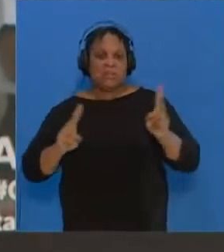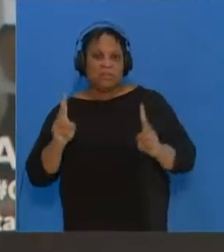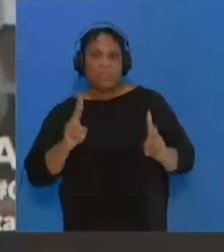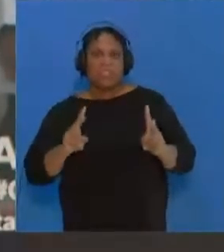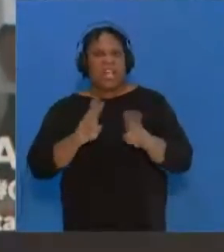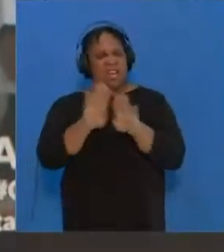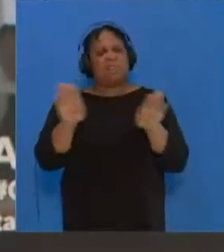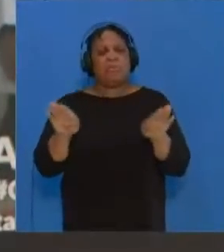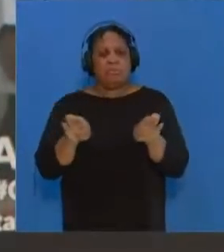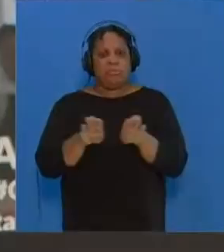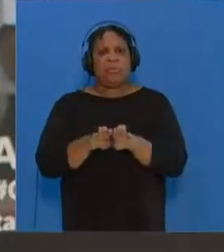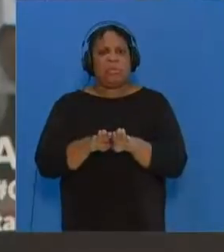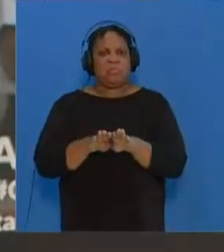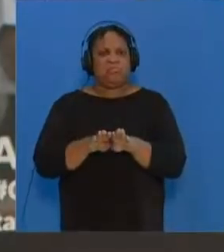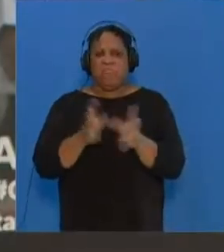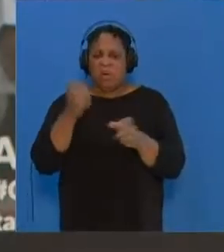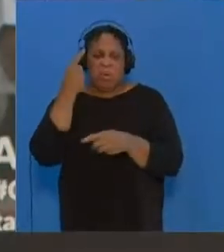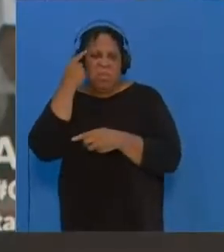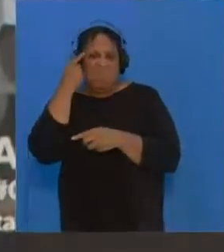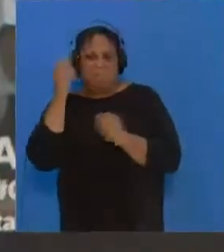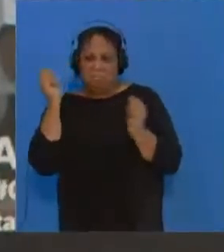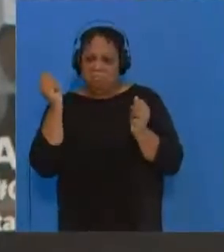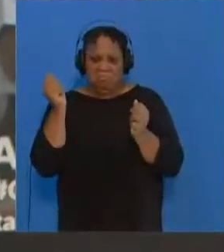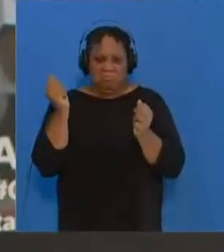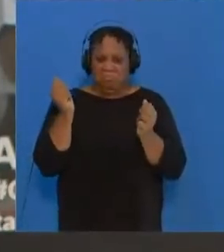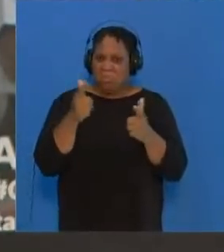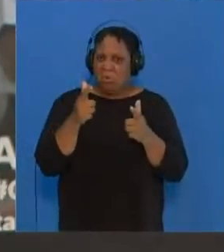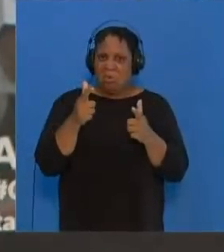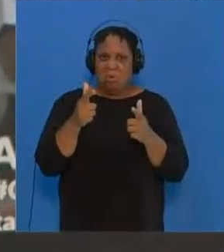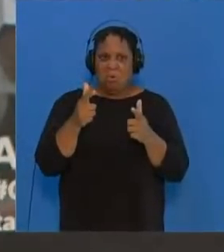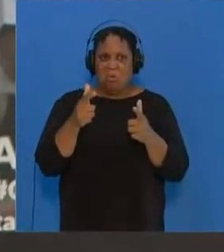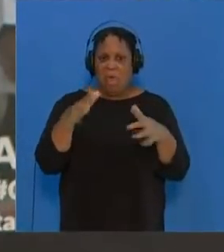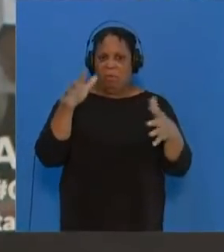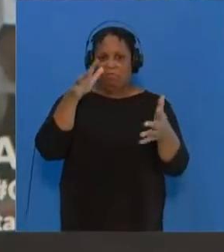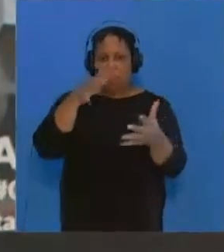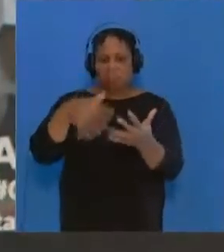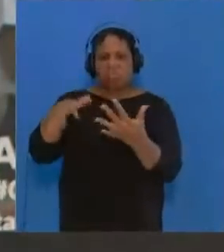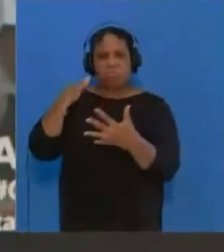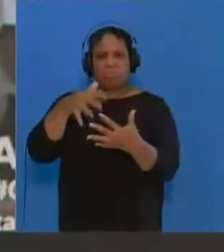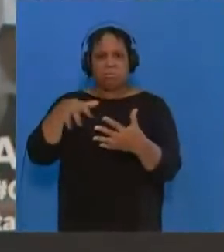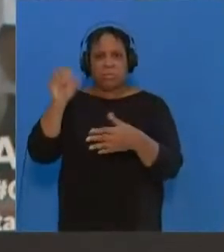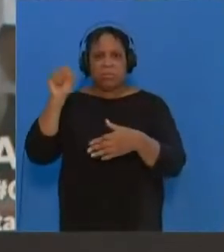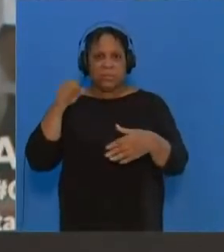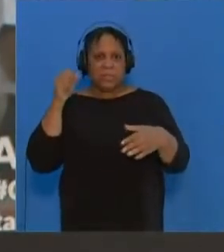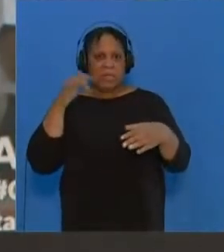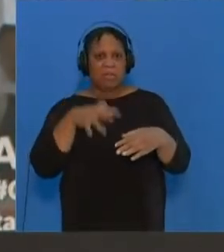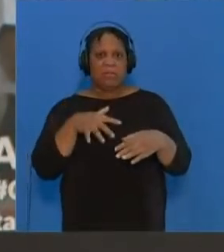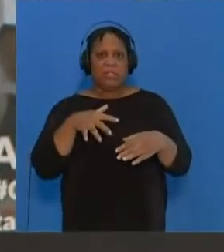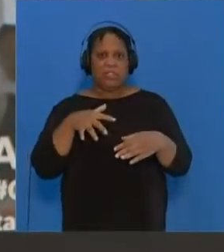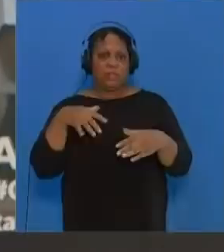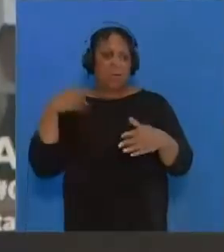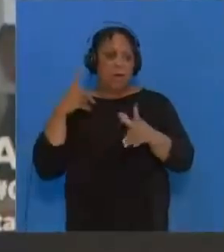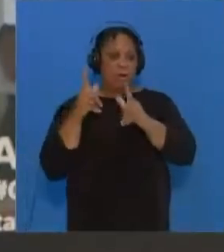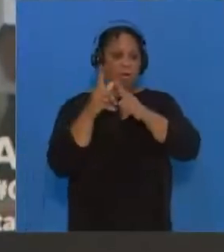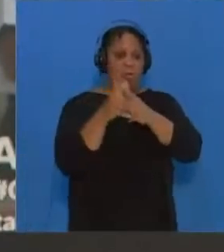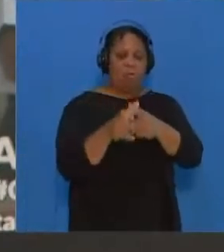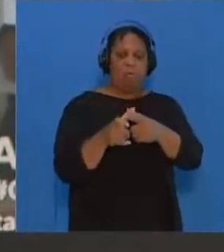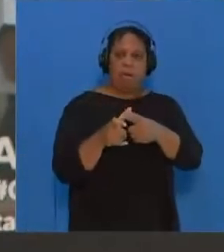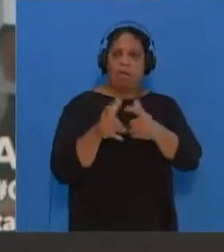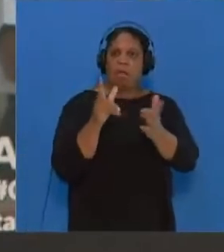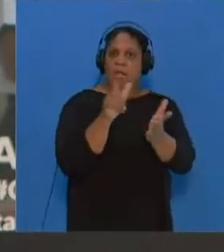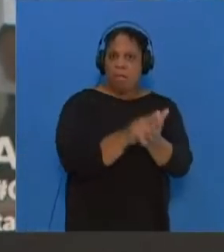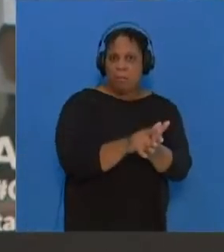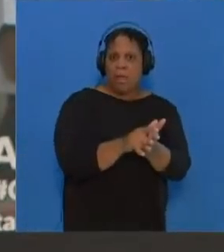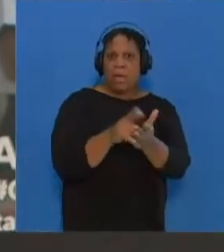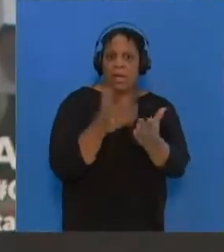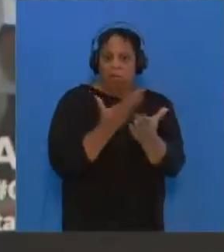Bermuda is going to, that, everyone who's hanging out on South Beach are going to run and get on a plane and fly to Bermuda. That's probably not the